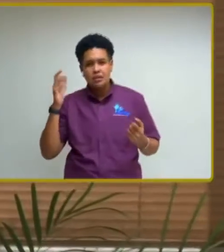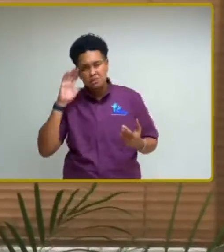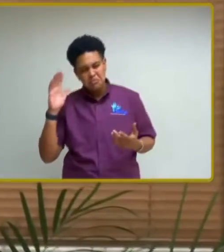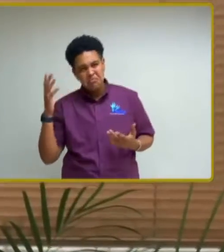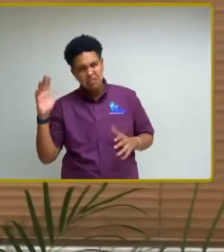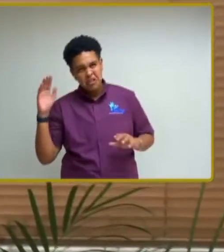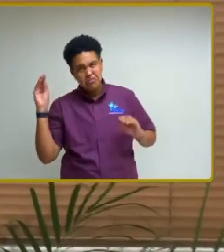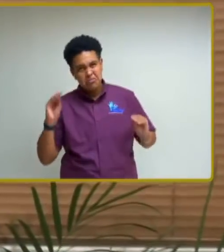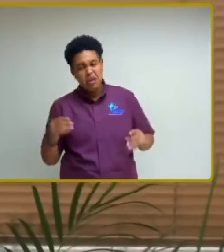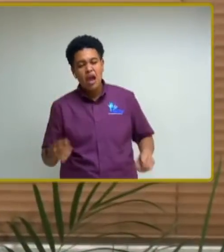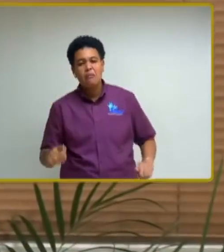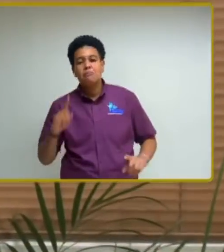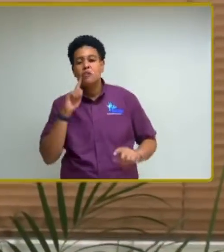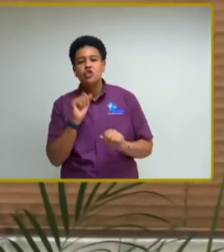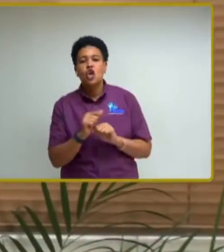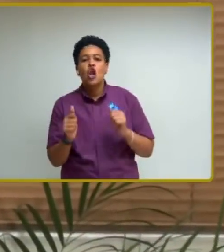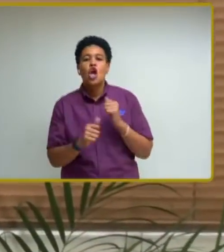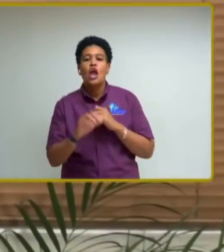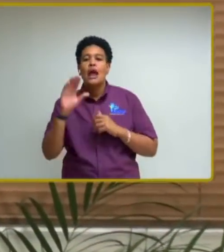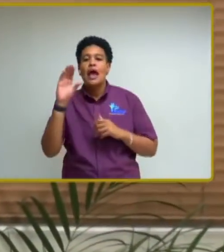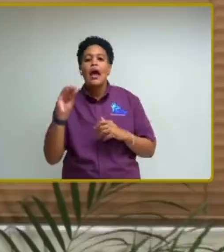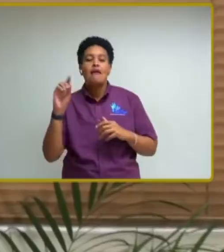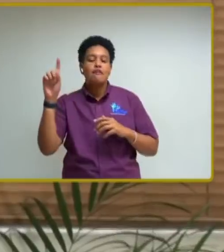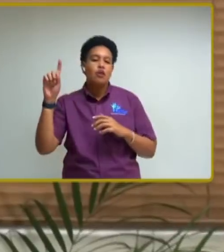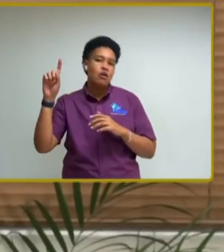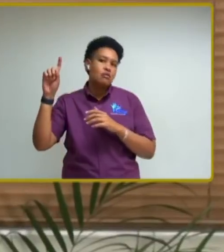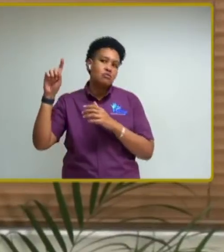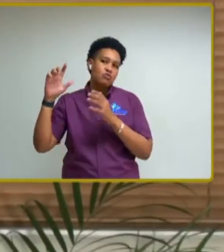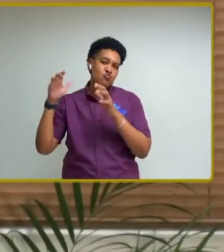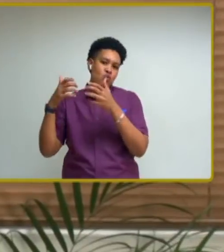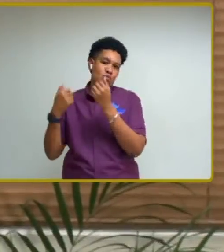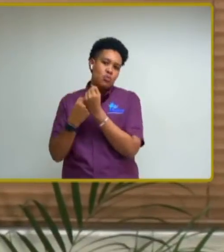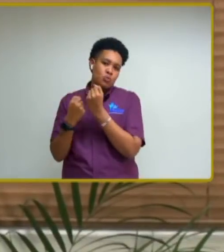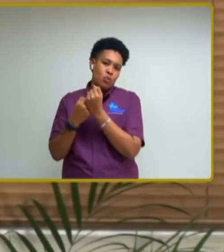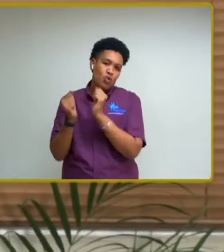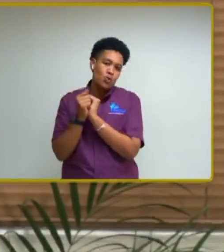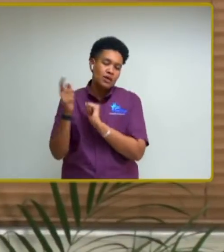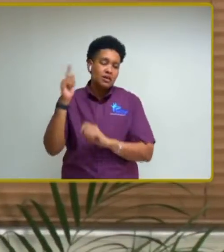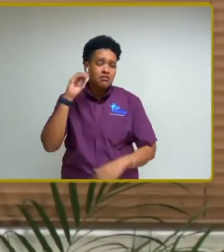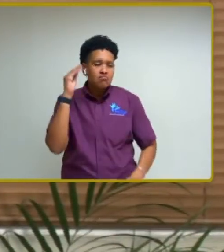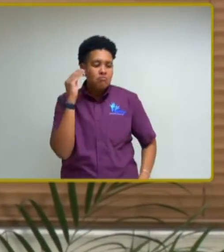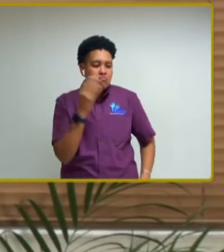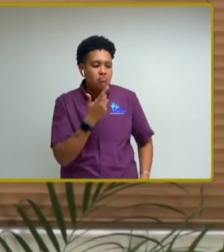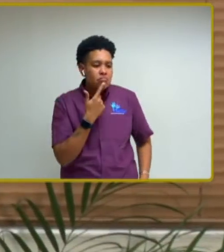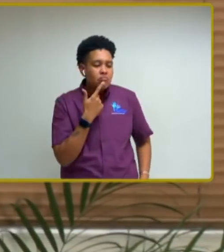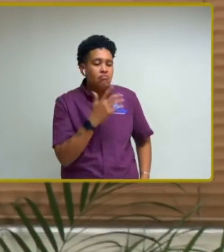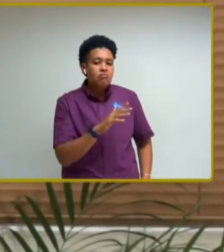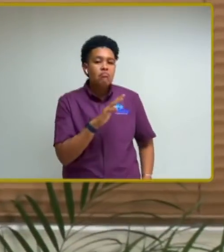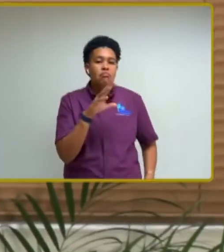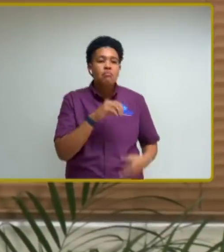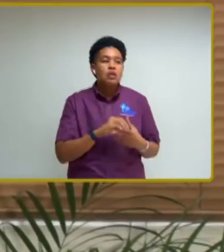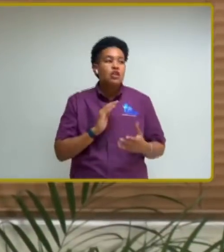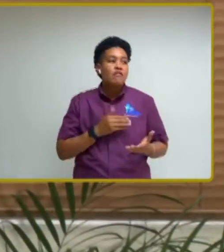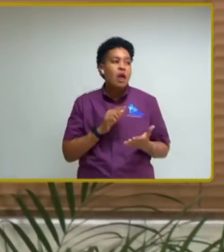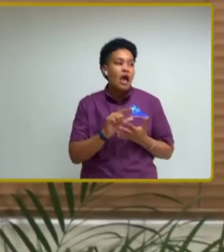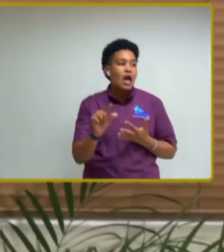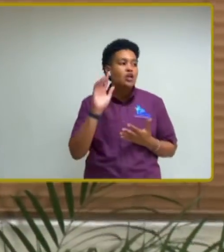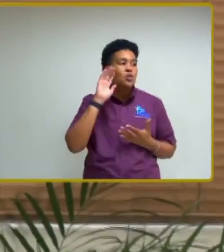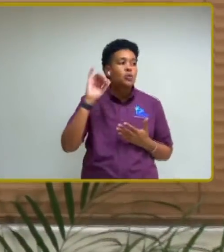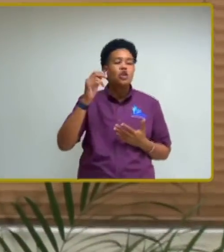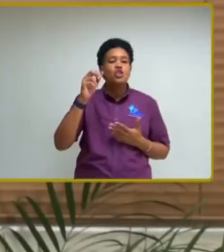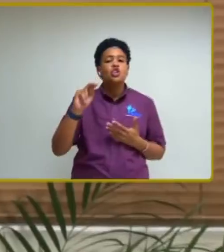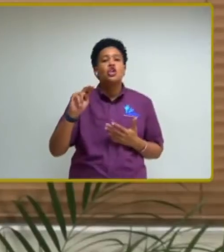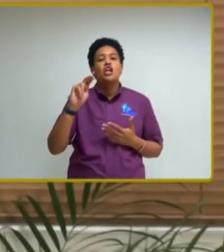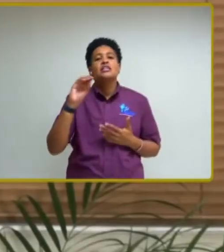made. Certainly under the African platform, they have indicated to us that a part of our allocation will be